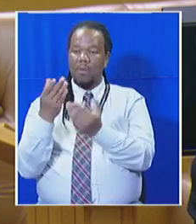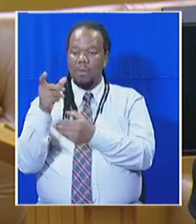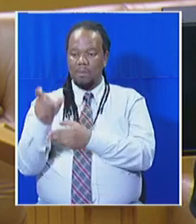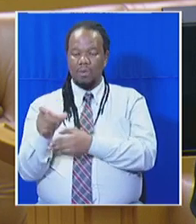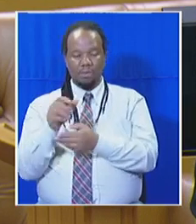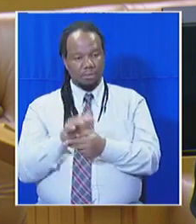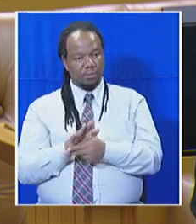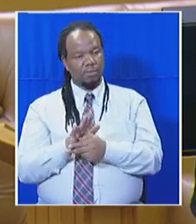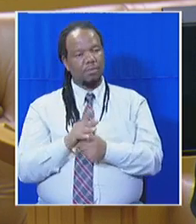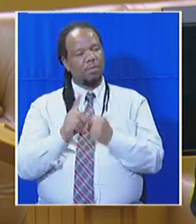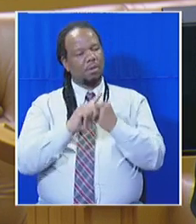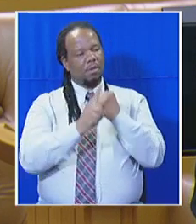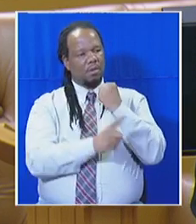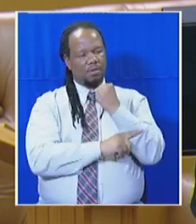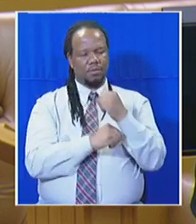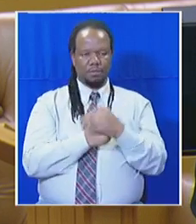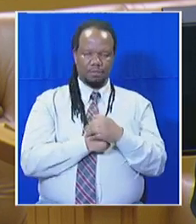lastly,